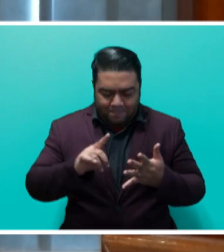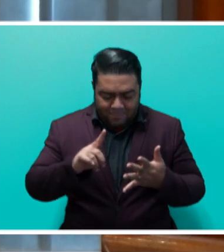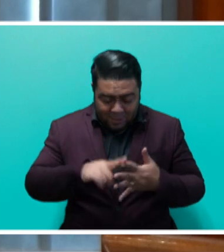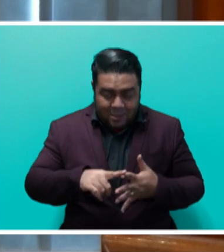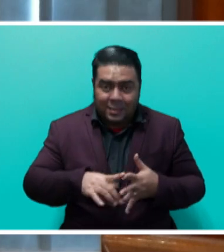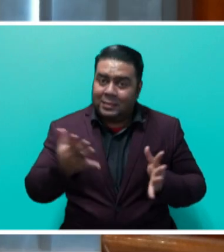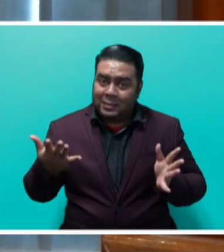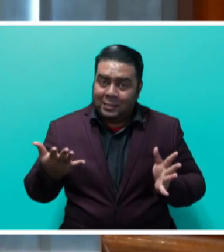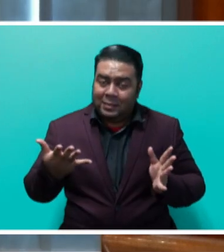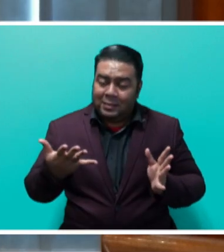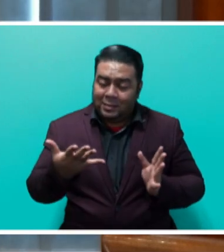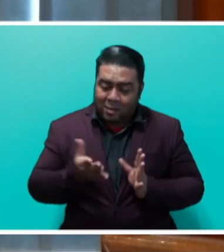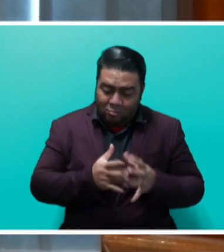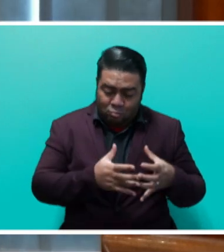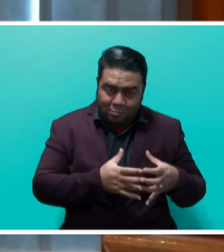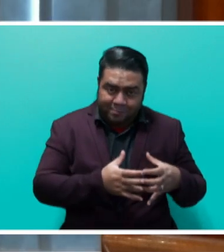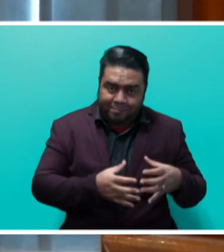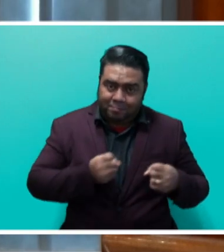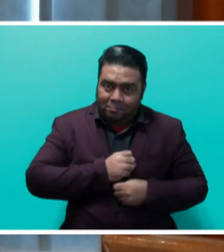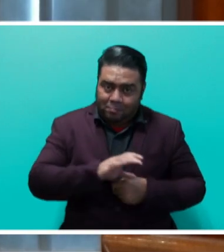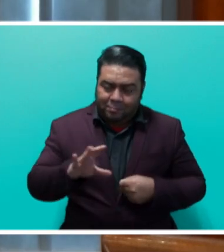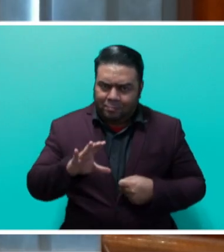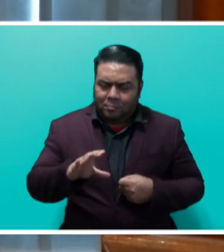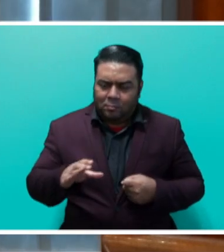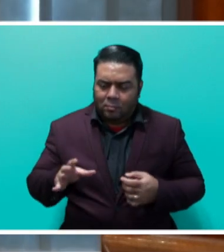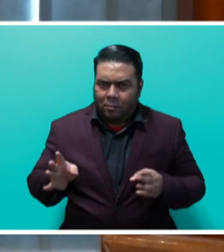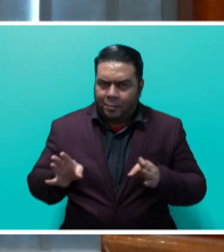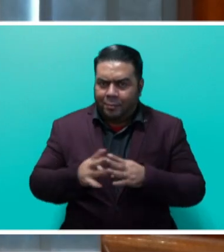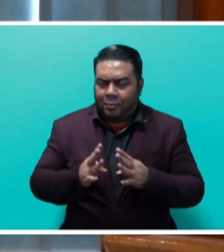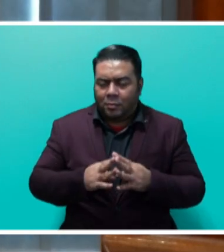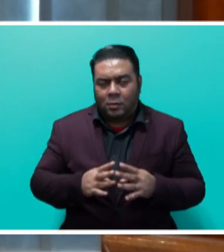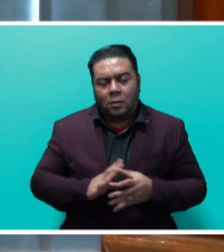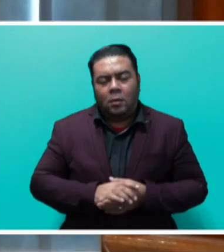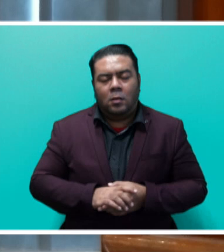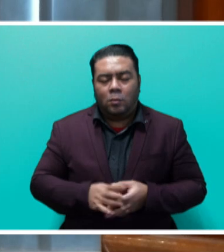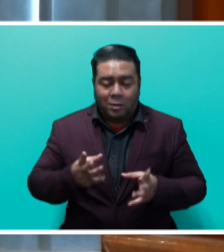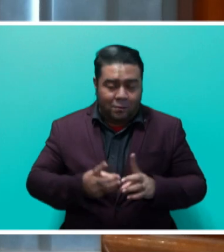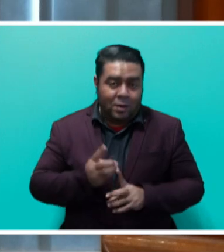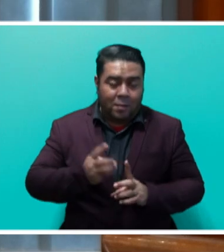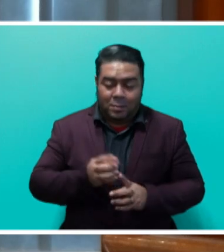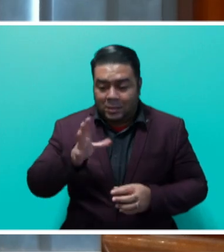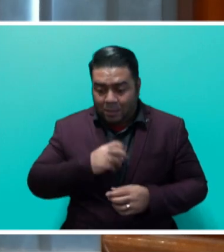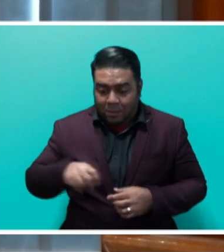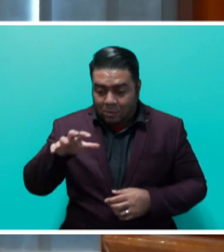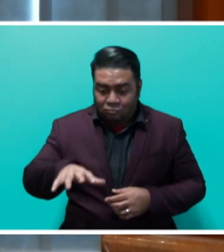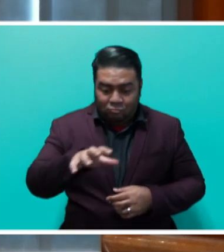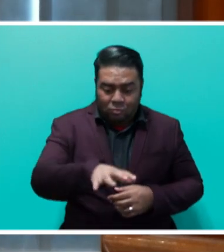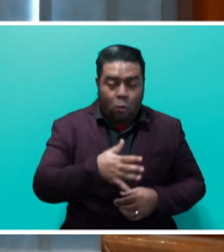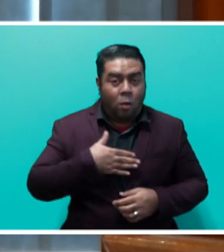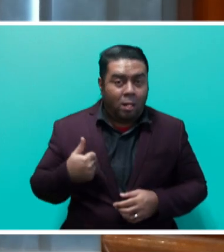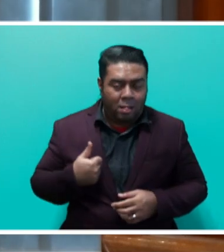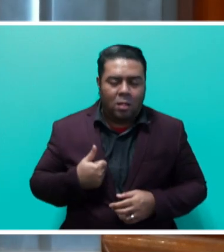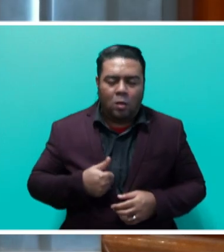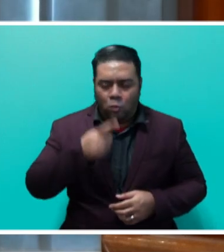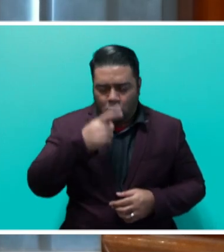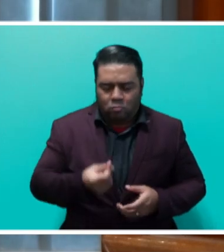actually cooperatives. I feel that if we actually develop some of these sectors well, we will put the